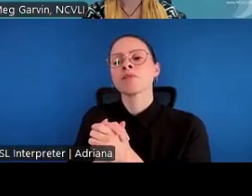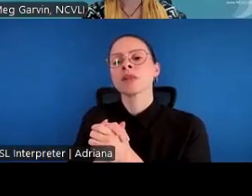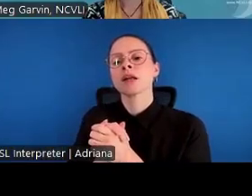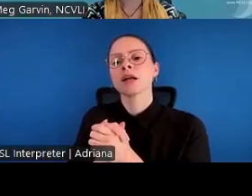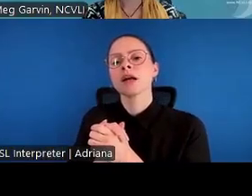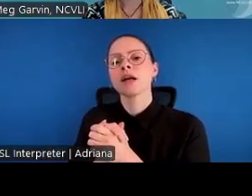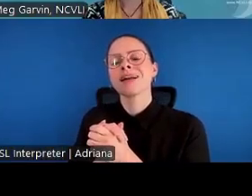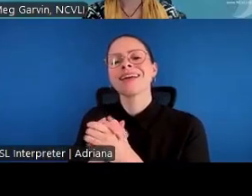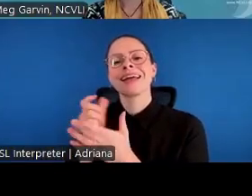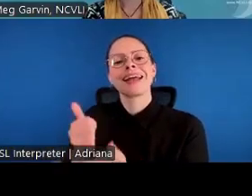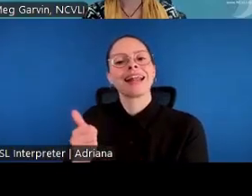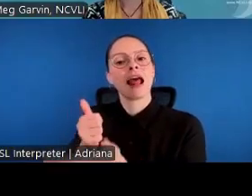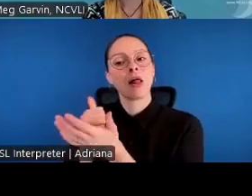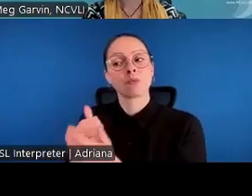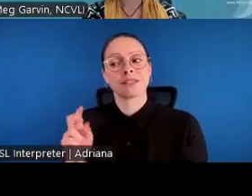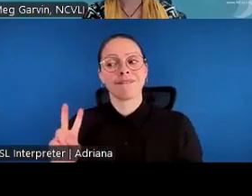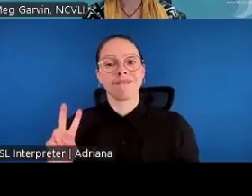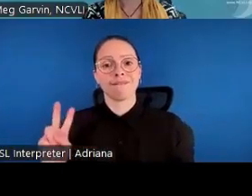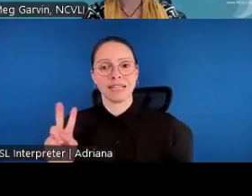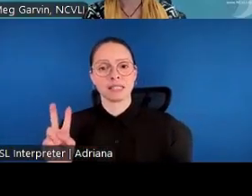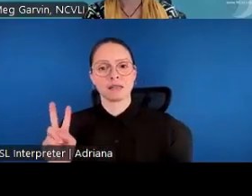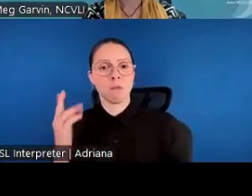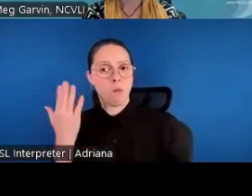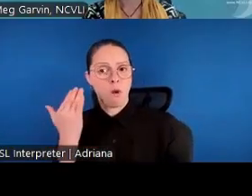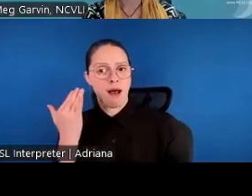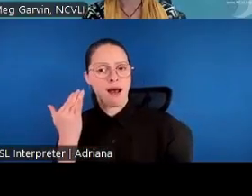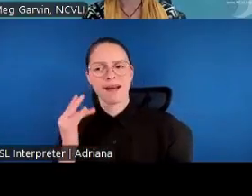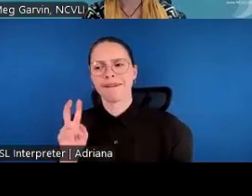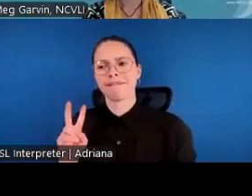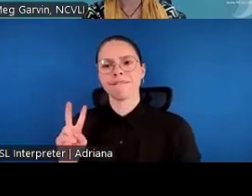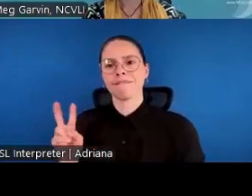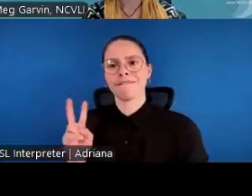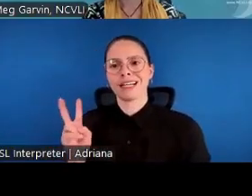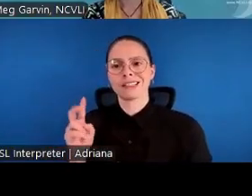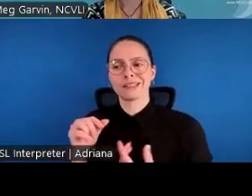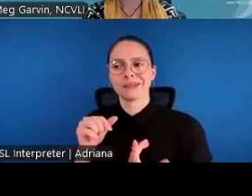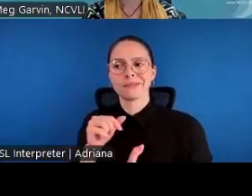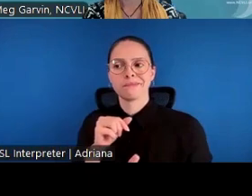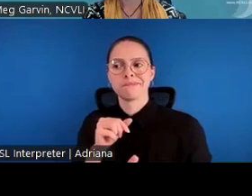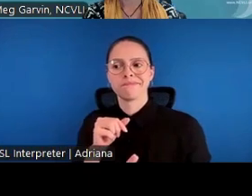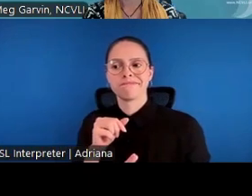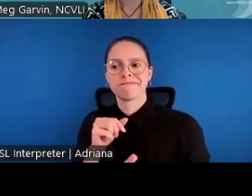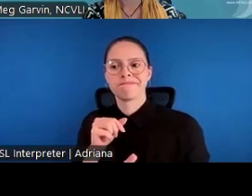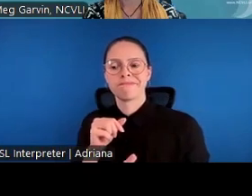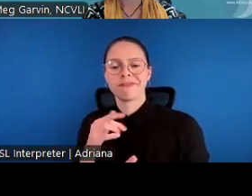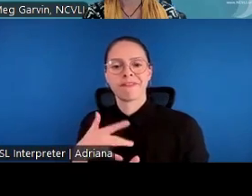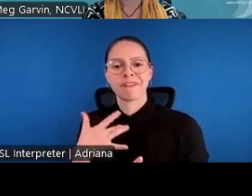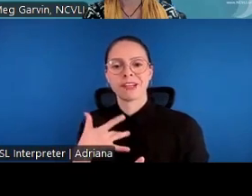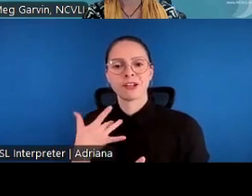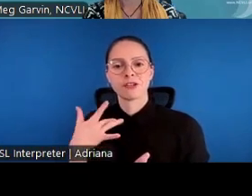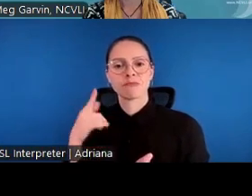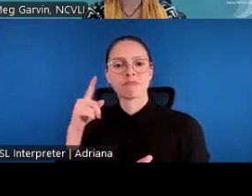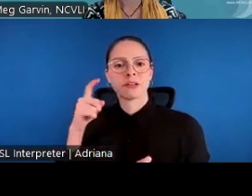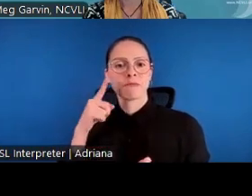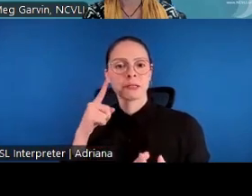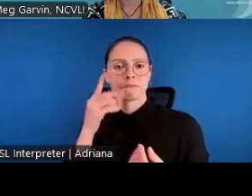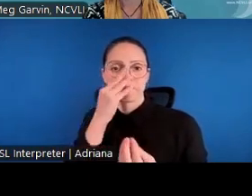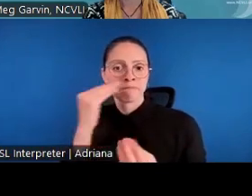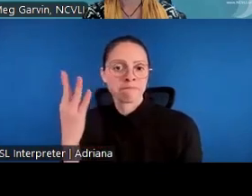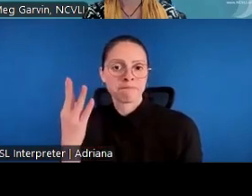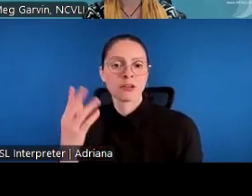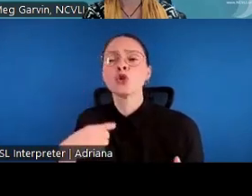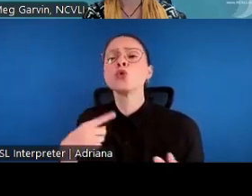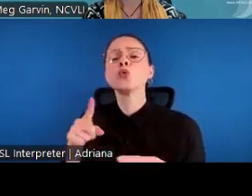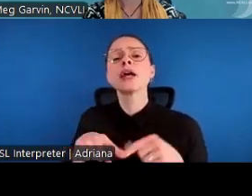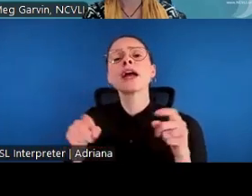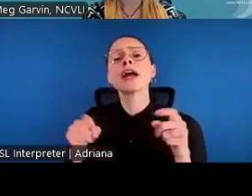It helps the victim because the victim doesn't perceive the government as not caring. And no matter, you can't control necessarily the outcome of these cases,